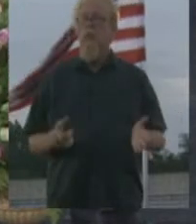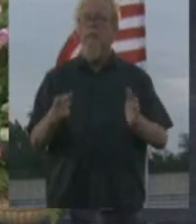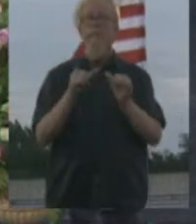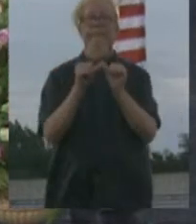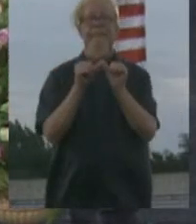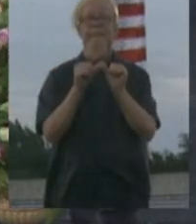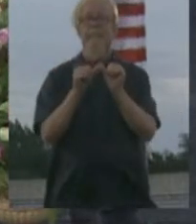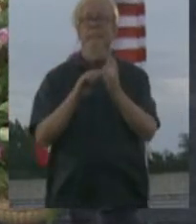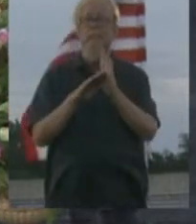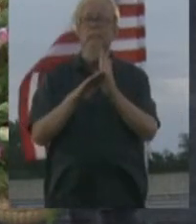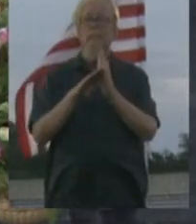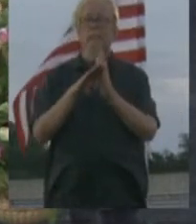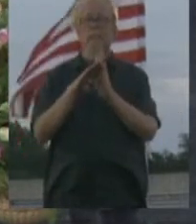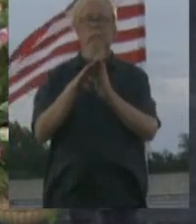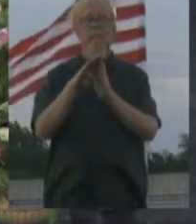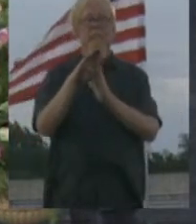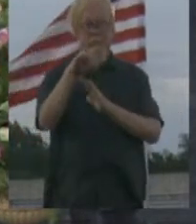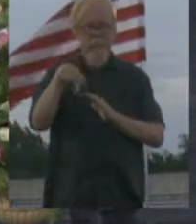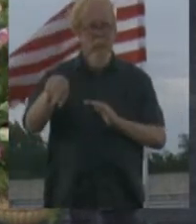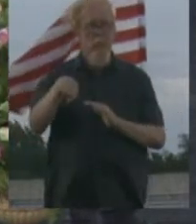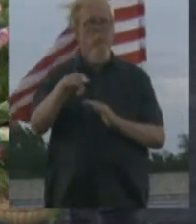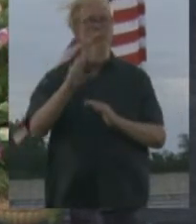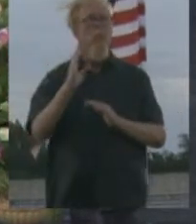doubt that everyone here will go on to succeed.